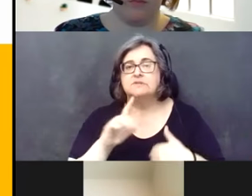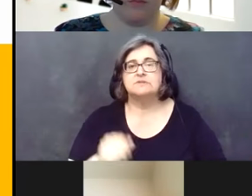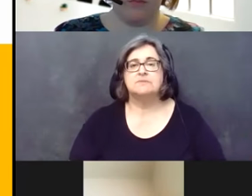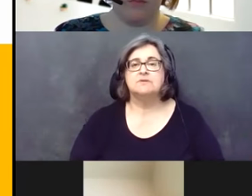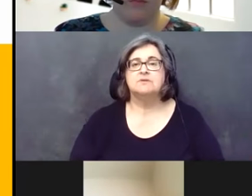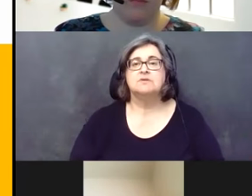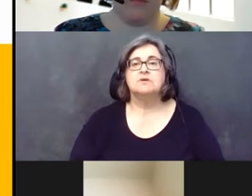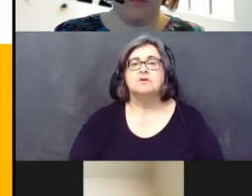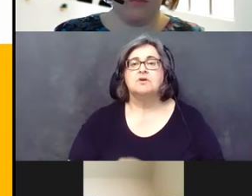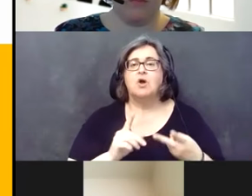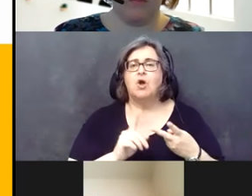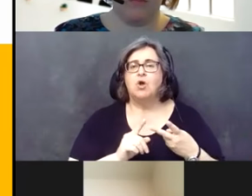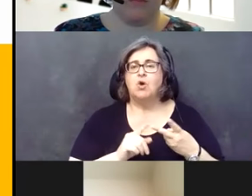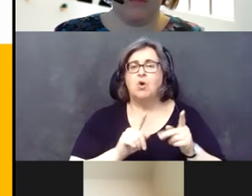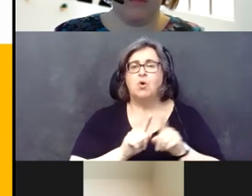and also